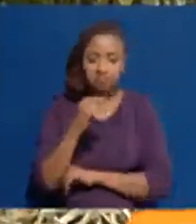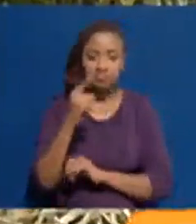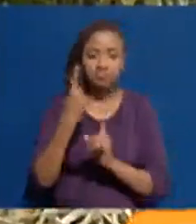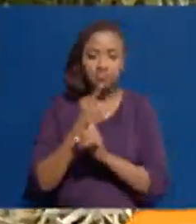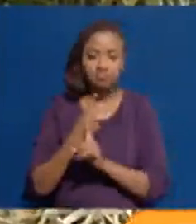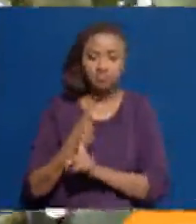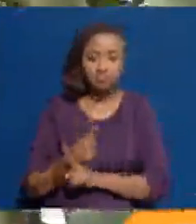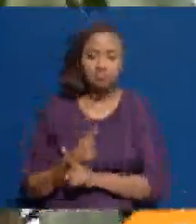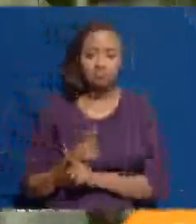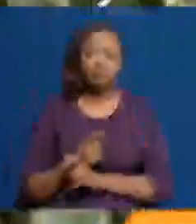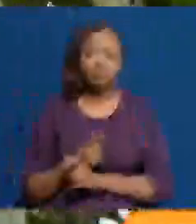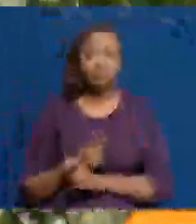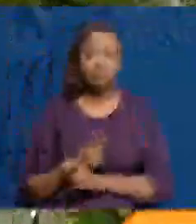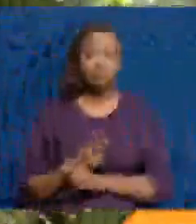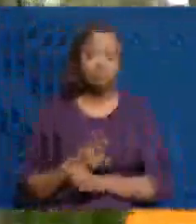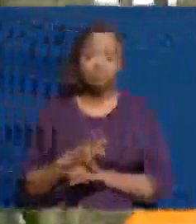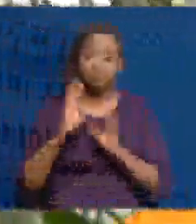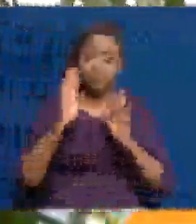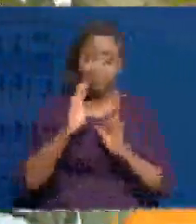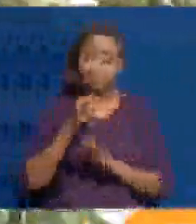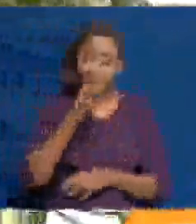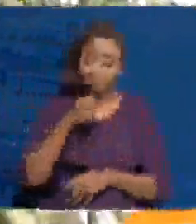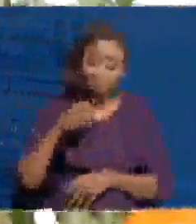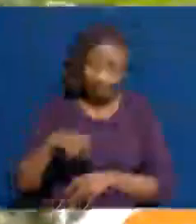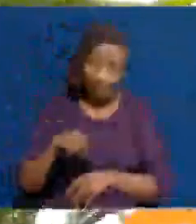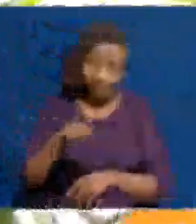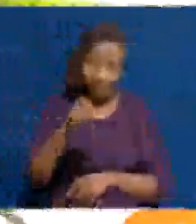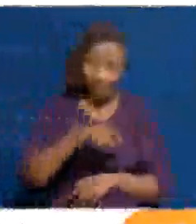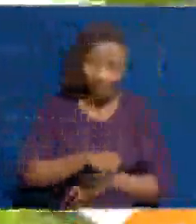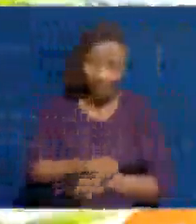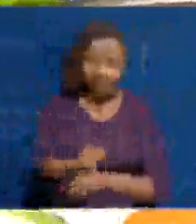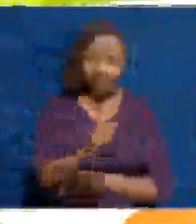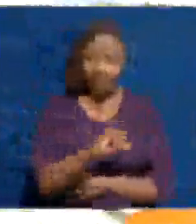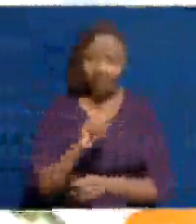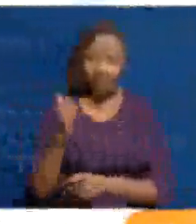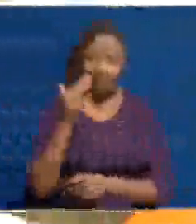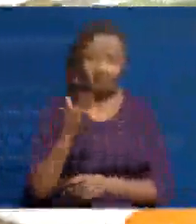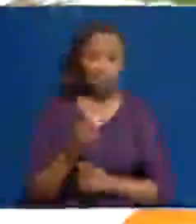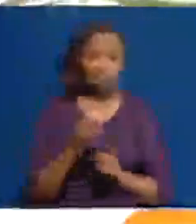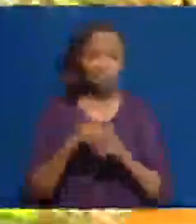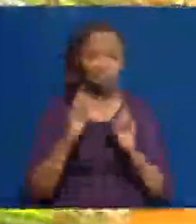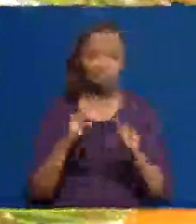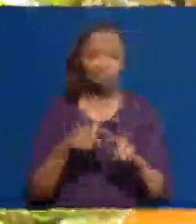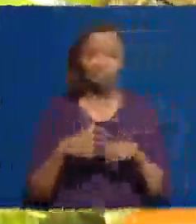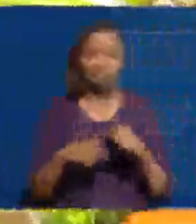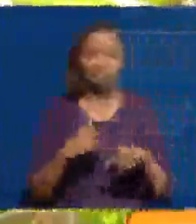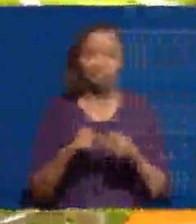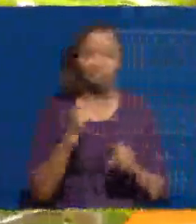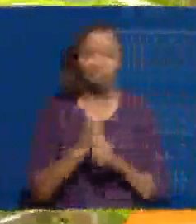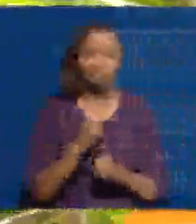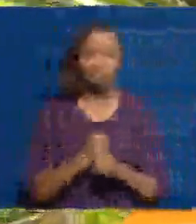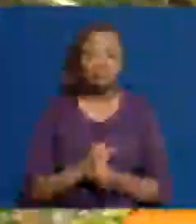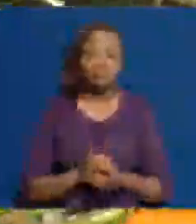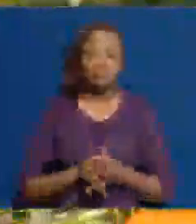lands. Farmers only need to ensure irrigation water is in place and they're good to go.